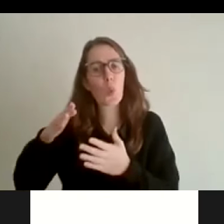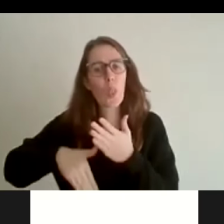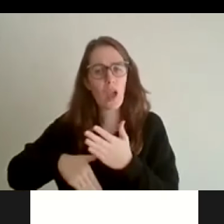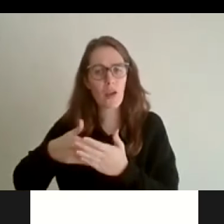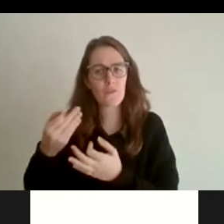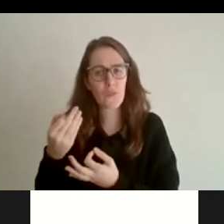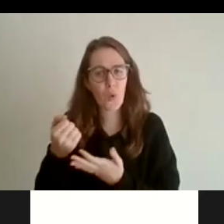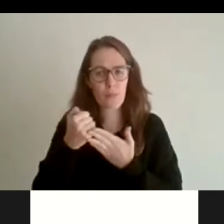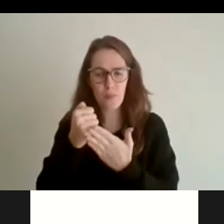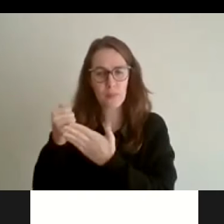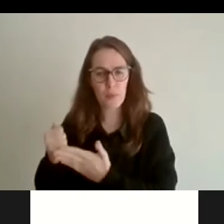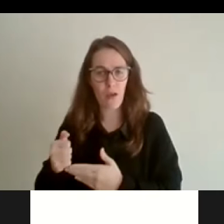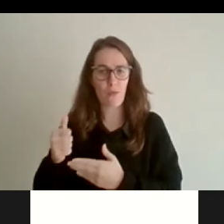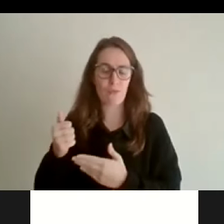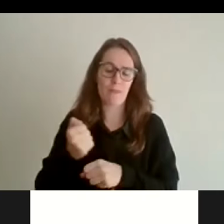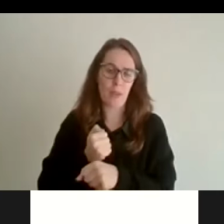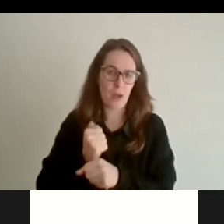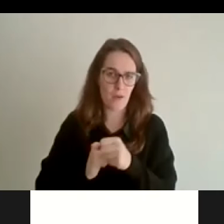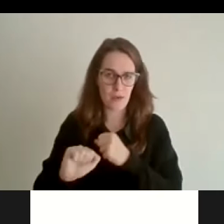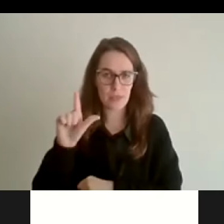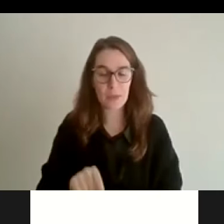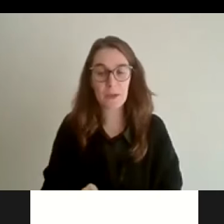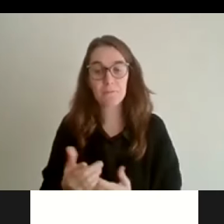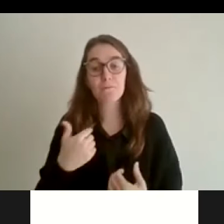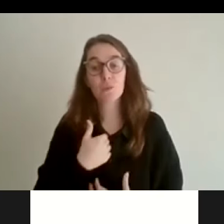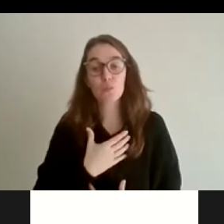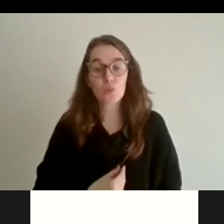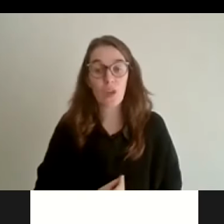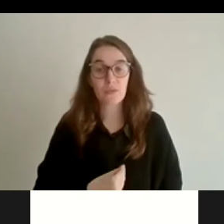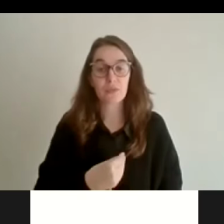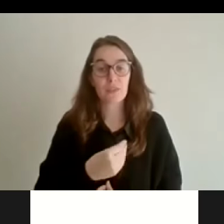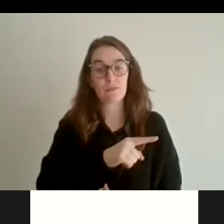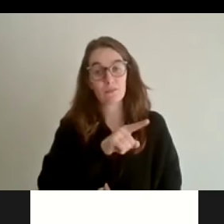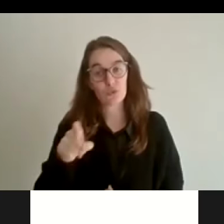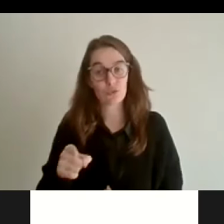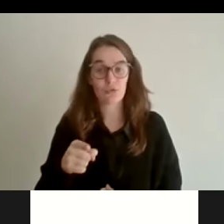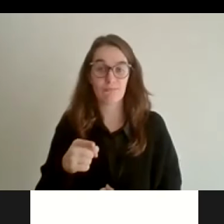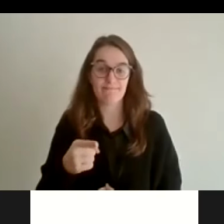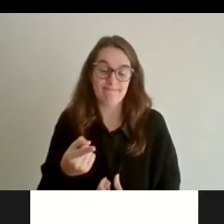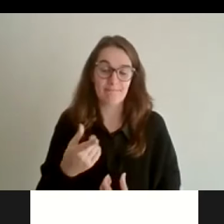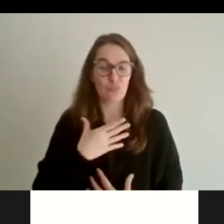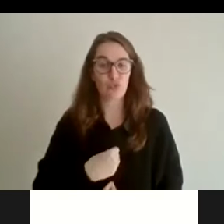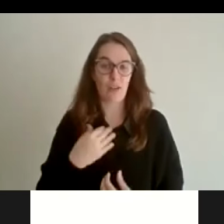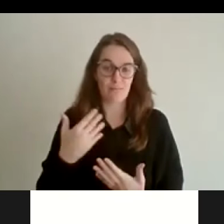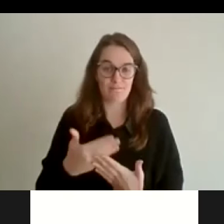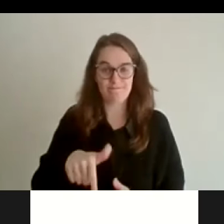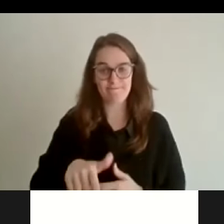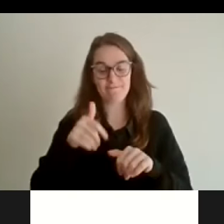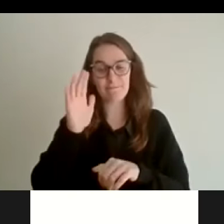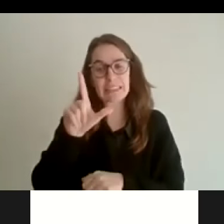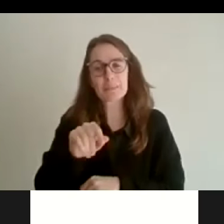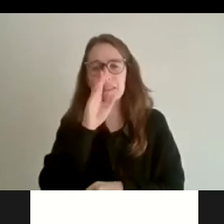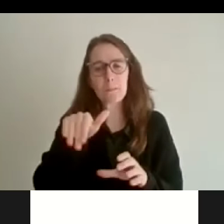the background. And we really hope that you have enjoyed our event, and you will also attend our future and